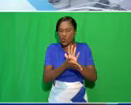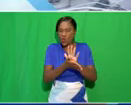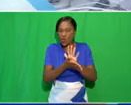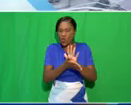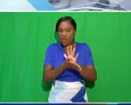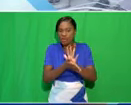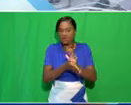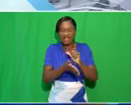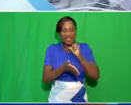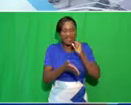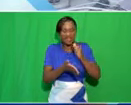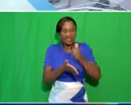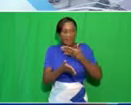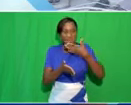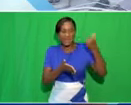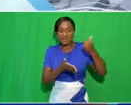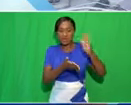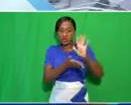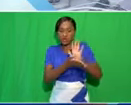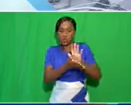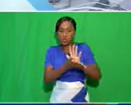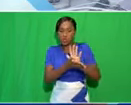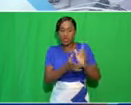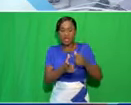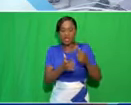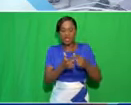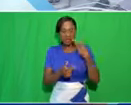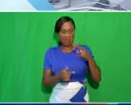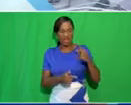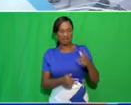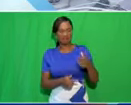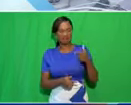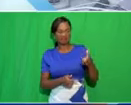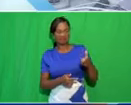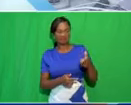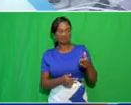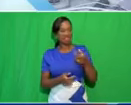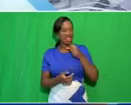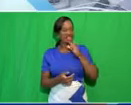school is not the so-called prestige school, you are devalued. And that's another